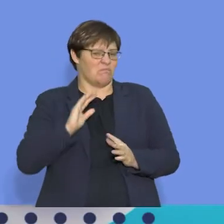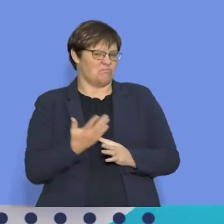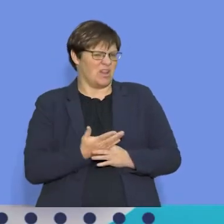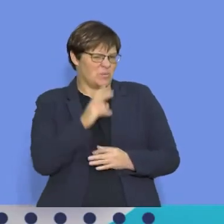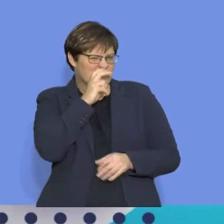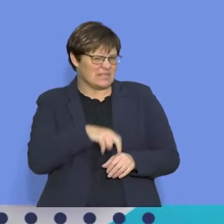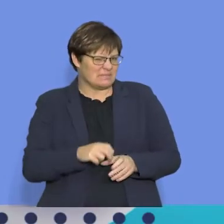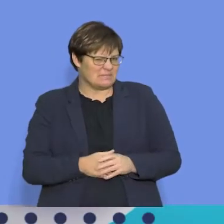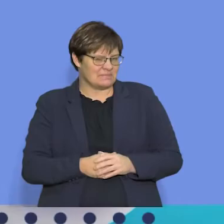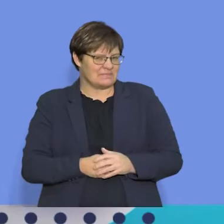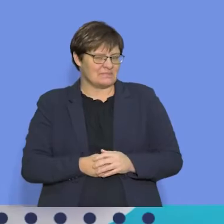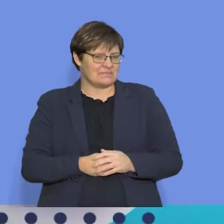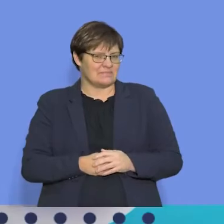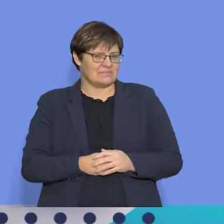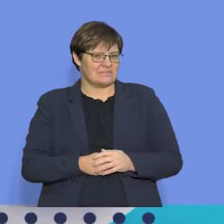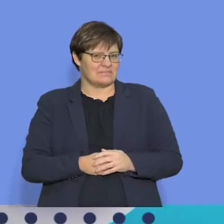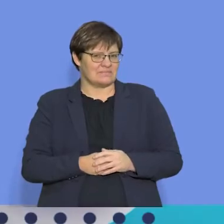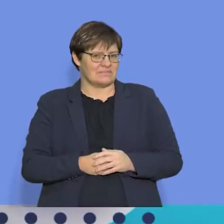I think we need to take a break.